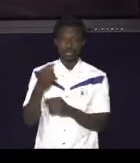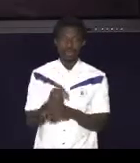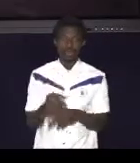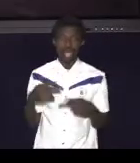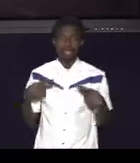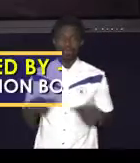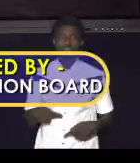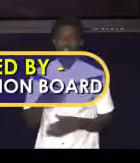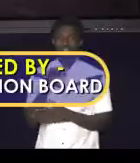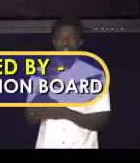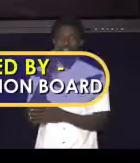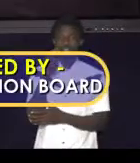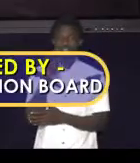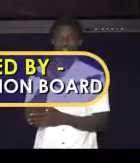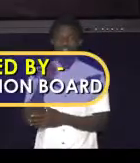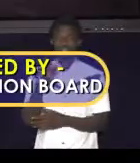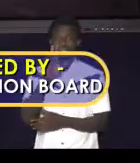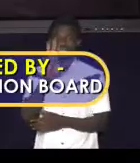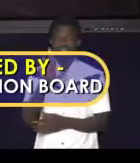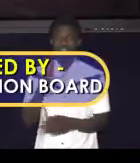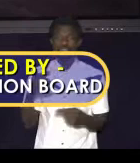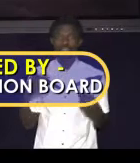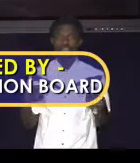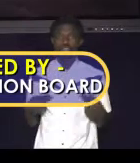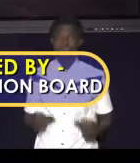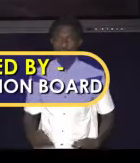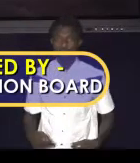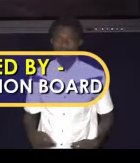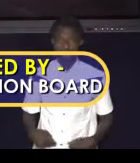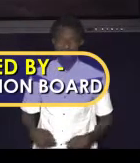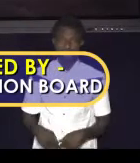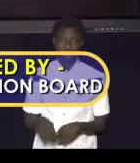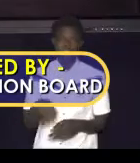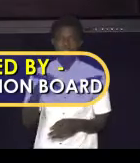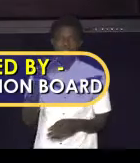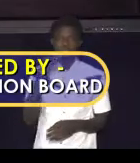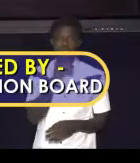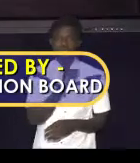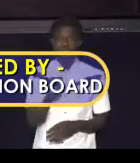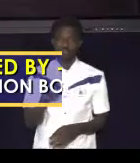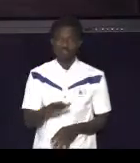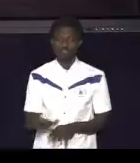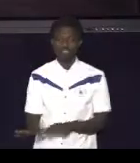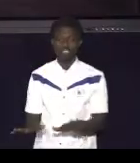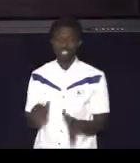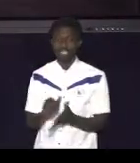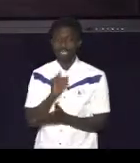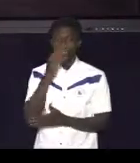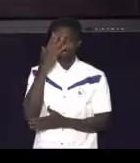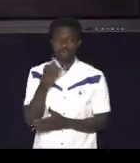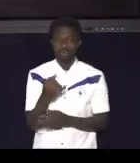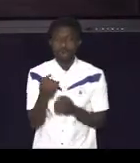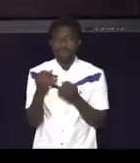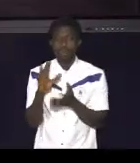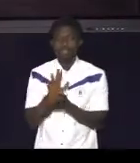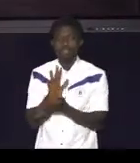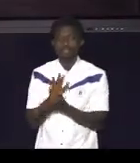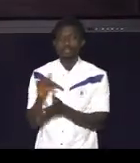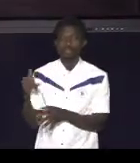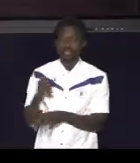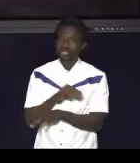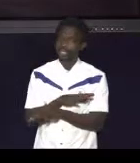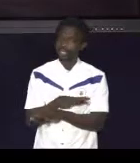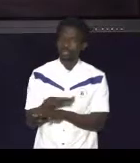physical fitness, your health status, the health status of the child, that is why most schools,